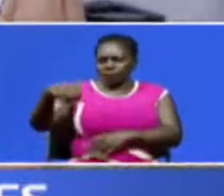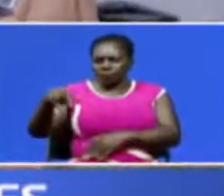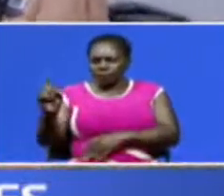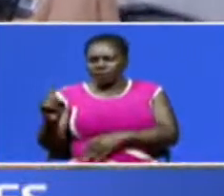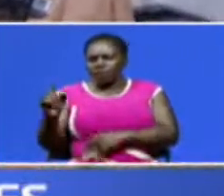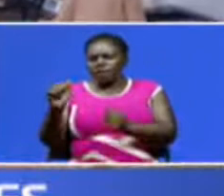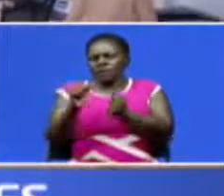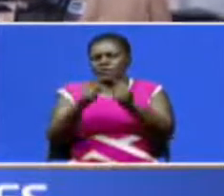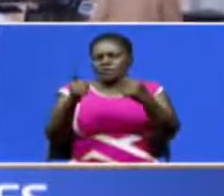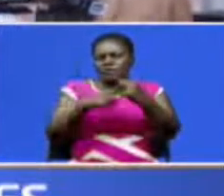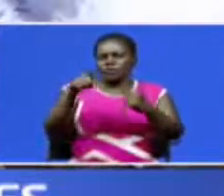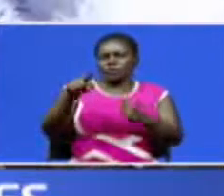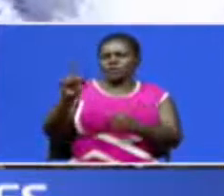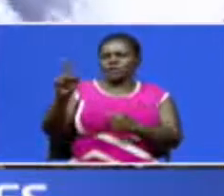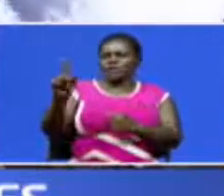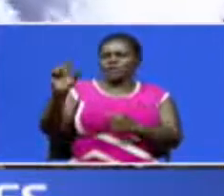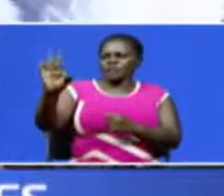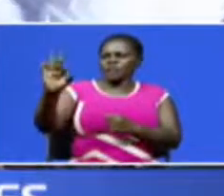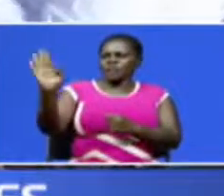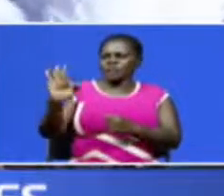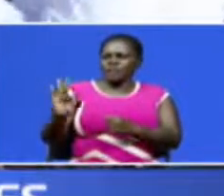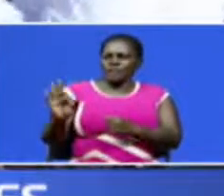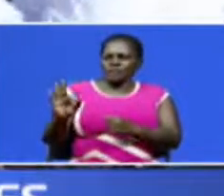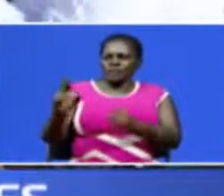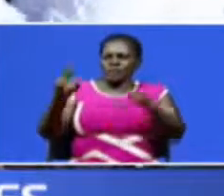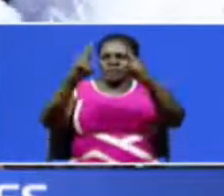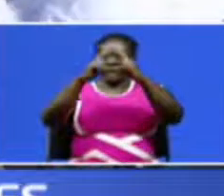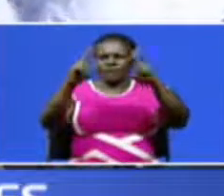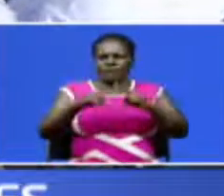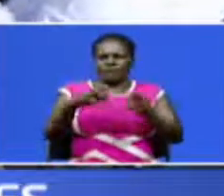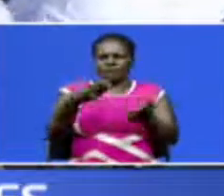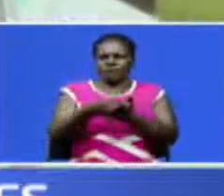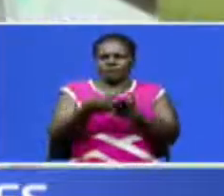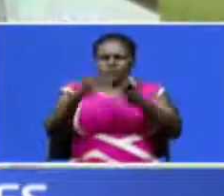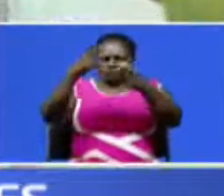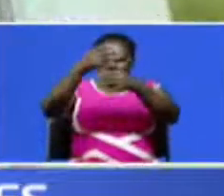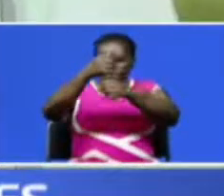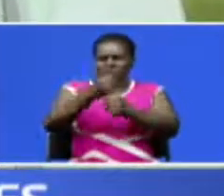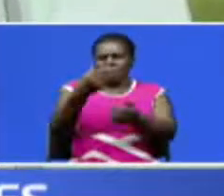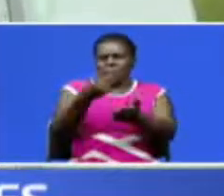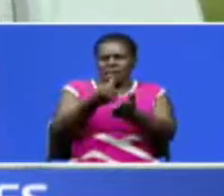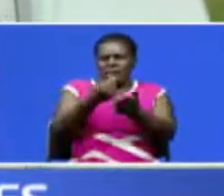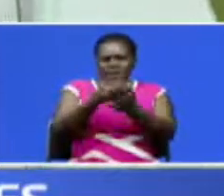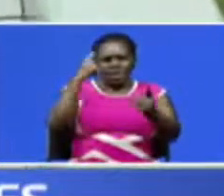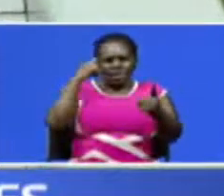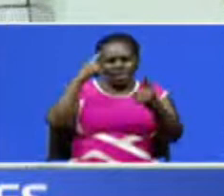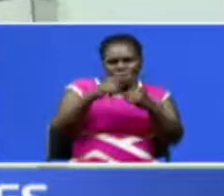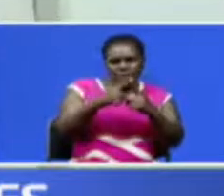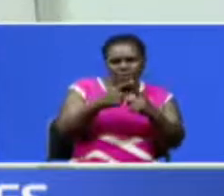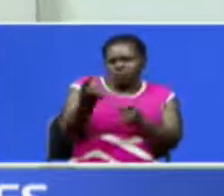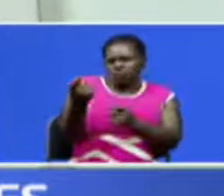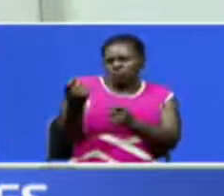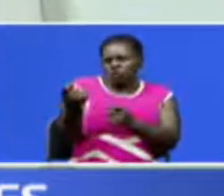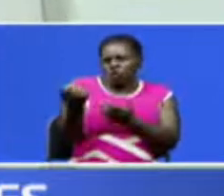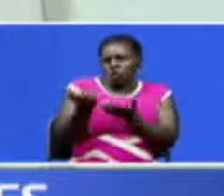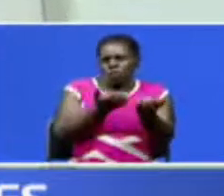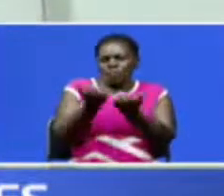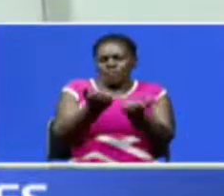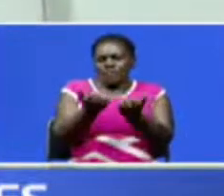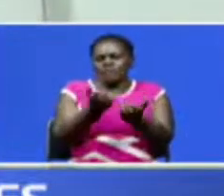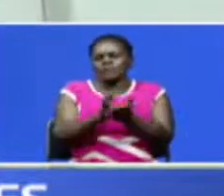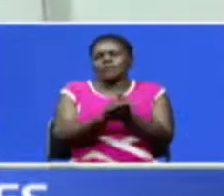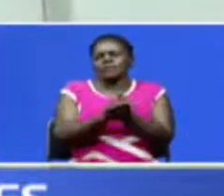for 16.3 billion shillings from the International Finance Corporation. The money will be channeled to micro, small and